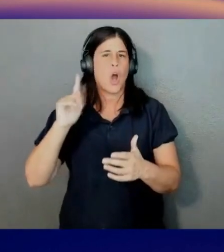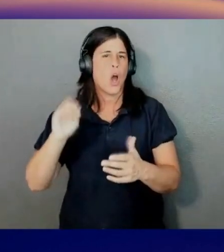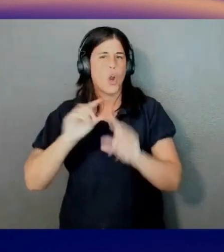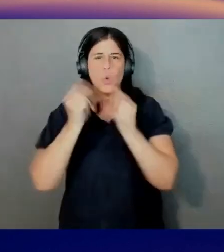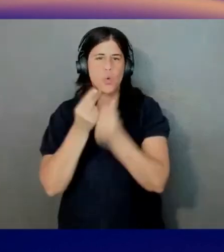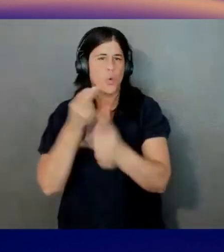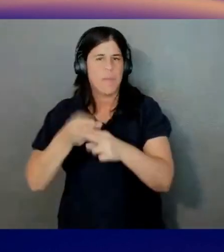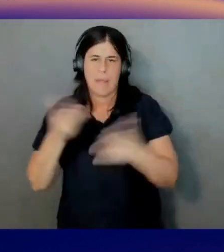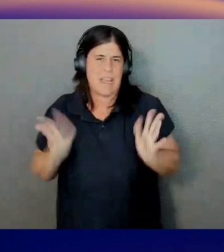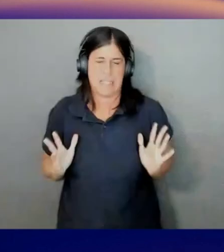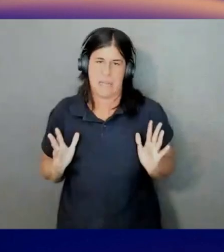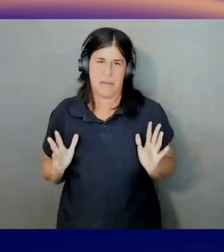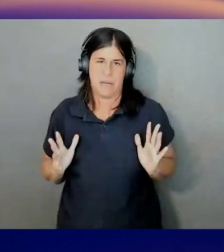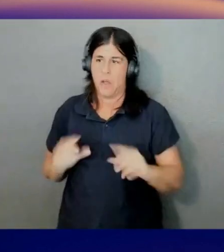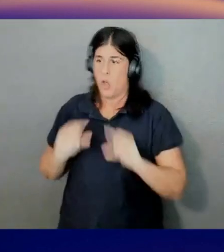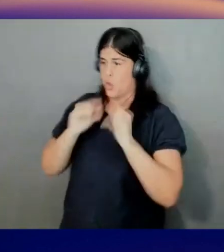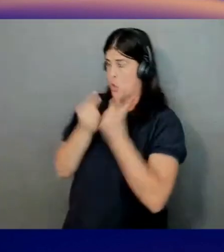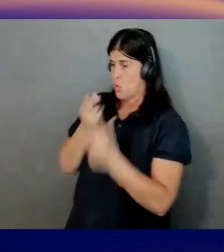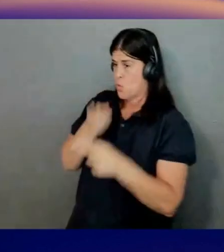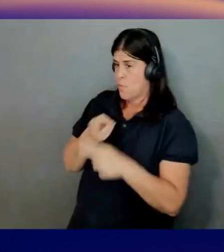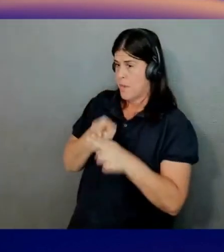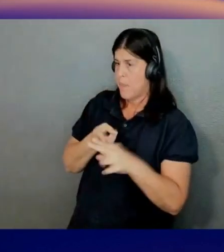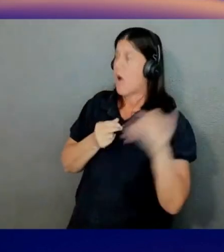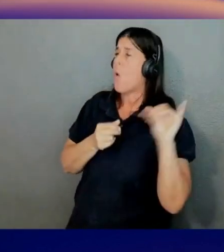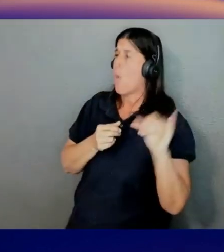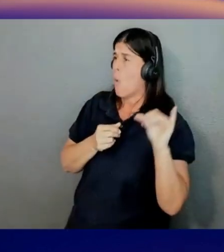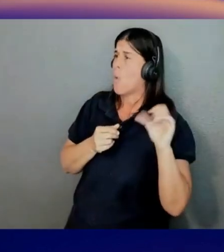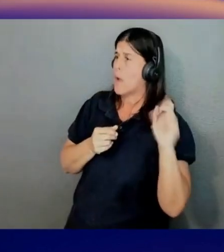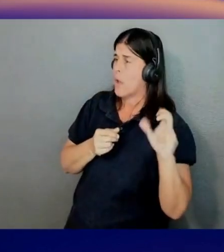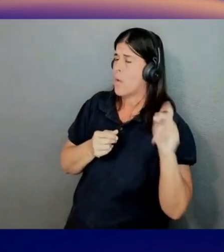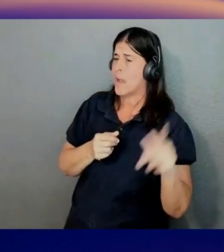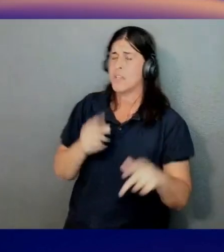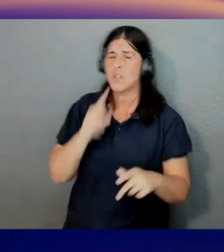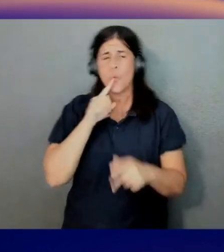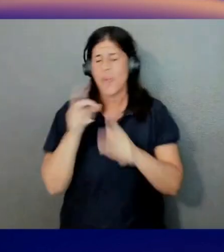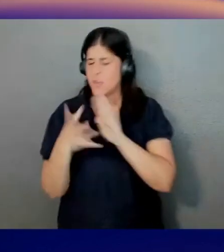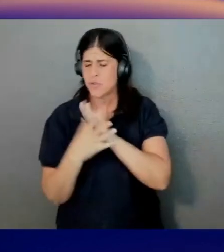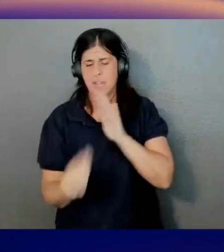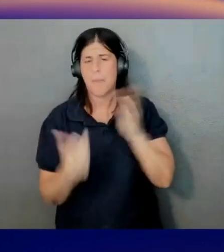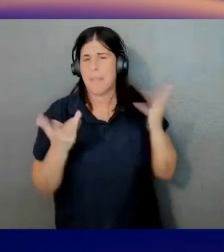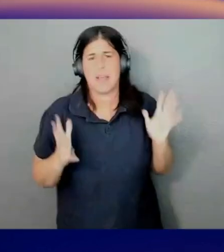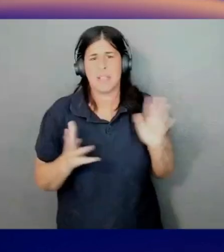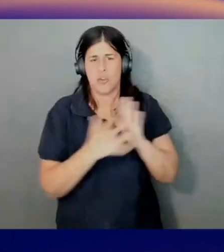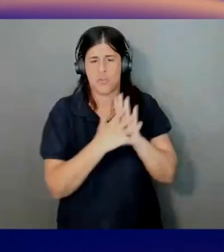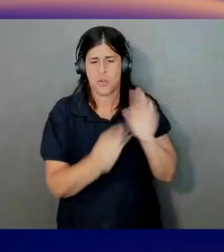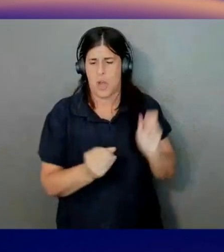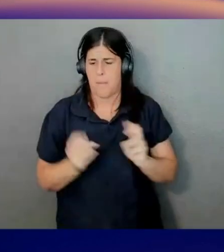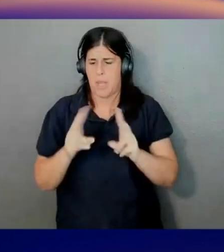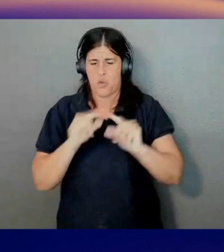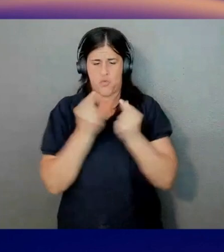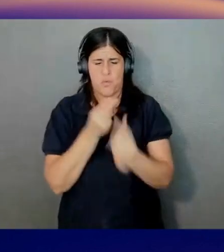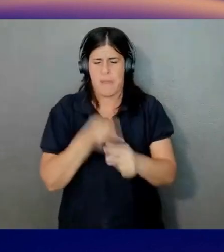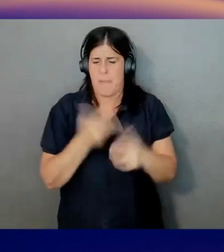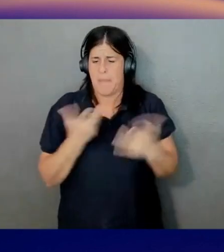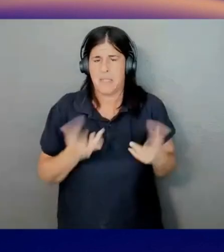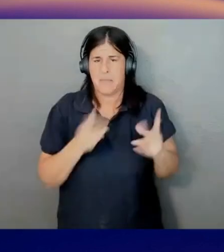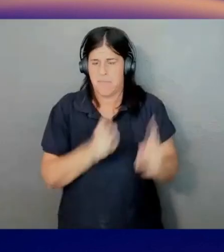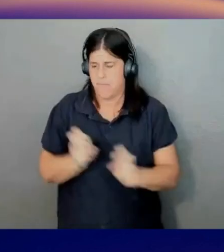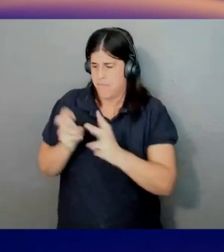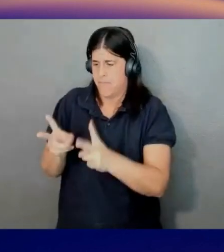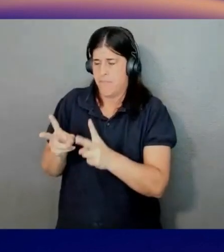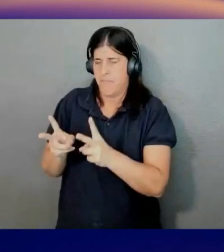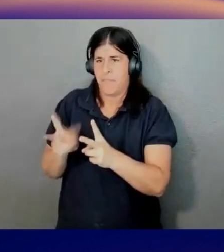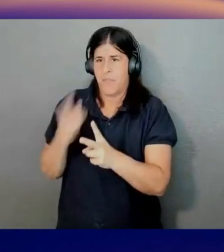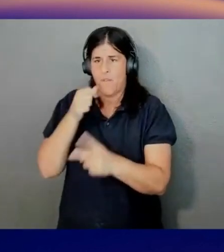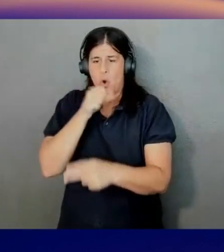where you put the group name into group the, name. okay. Yeah, so I'm just copying here, right? I'm just copying the group name here. Right. And then putting into Amazon